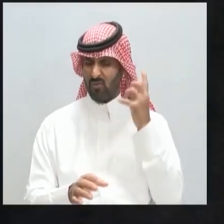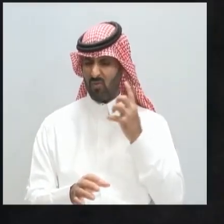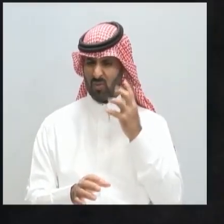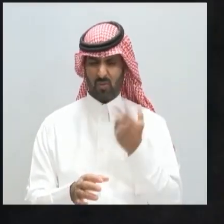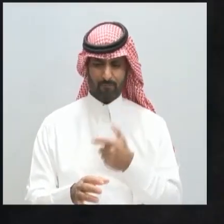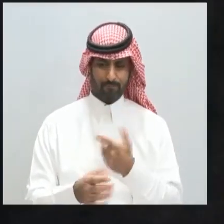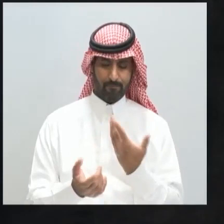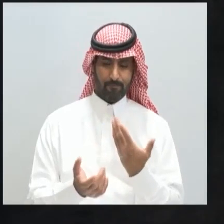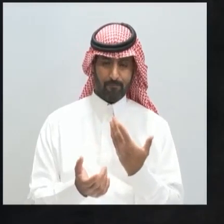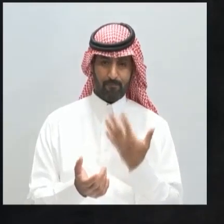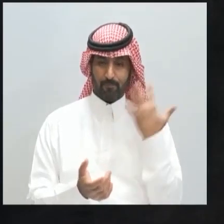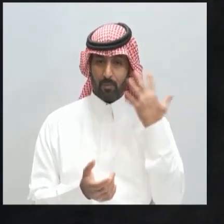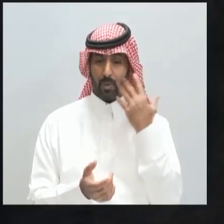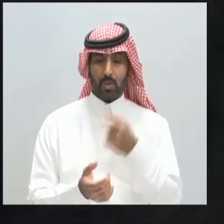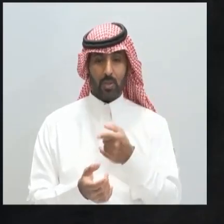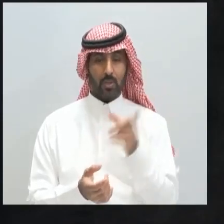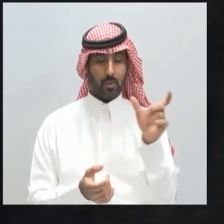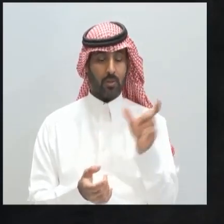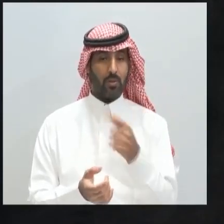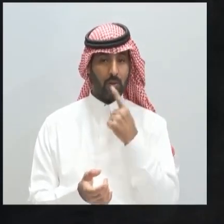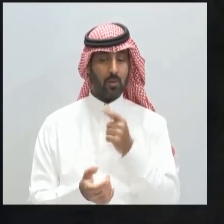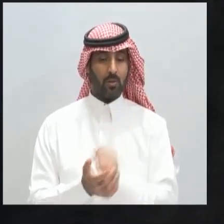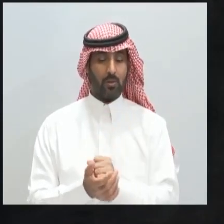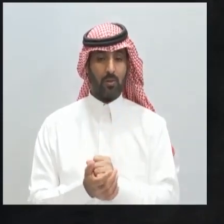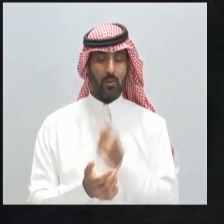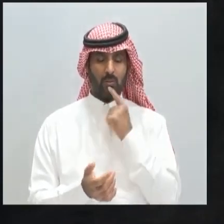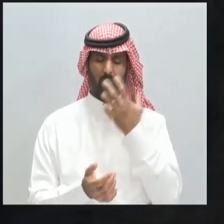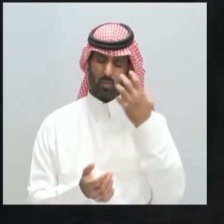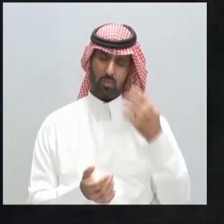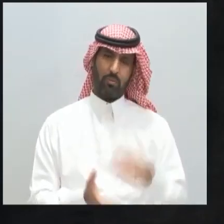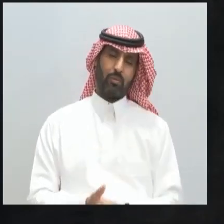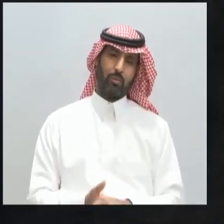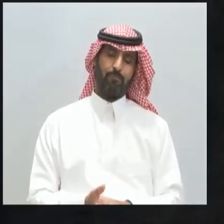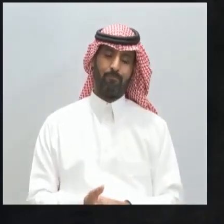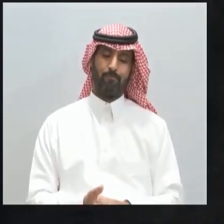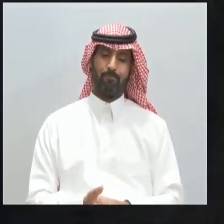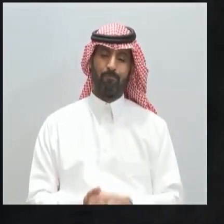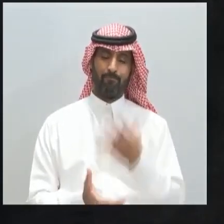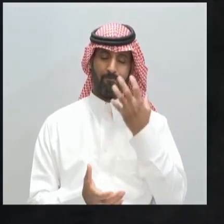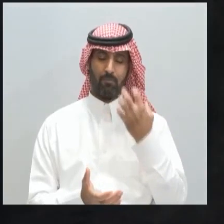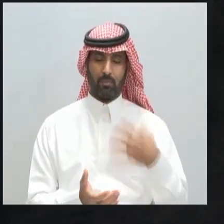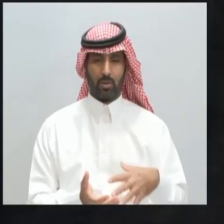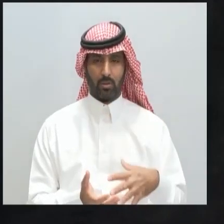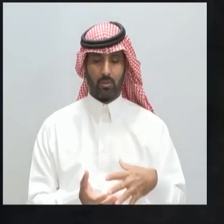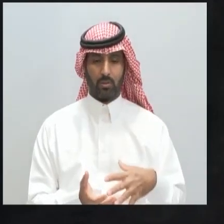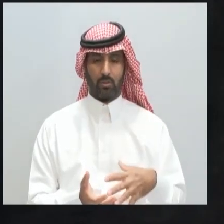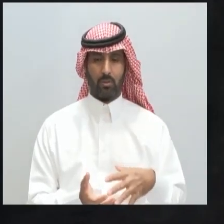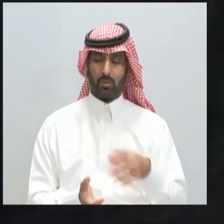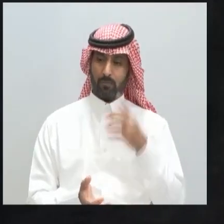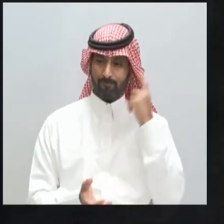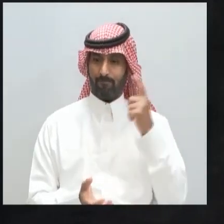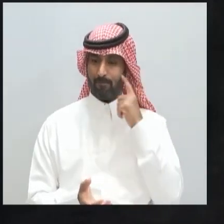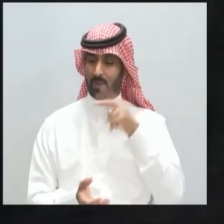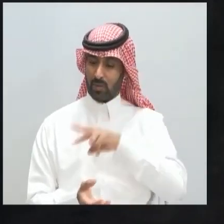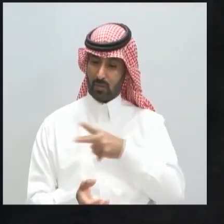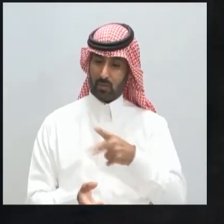any activities to do there, you say, I'm getting bored. I'm getting bored, as you say to him, things are